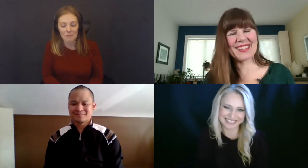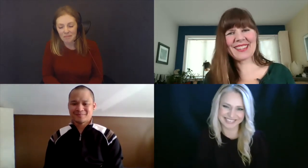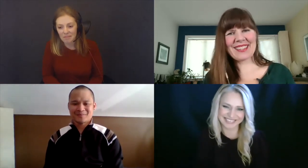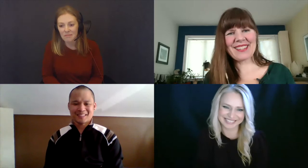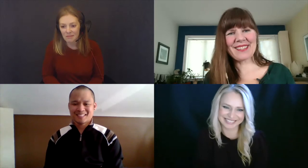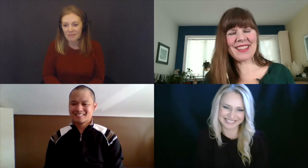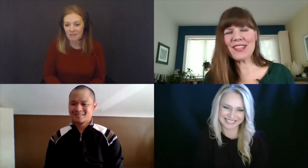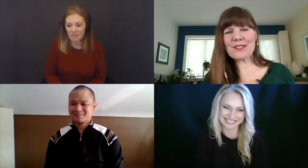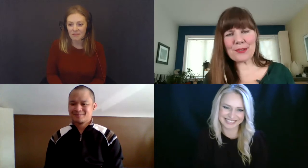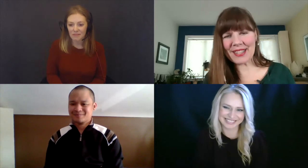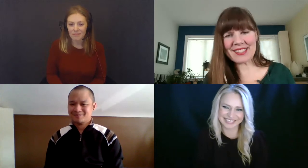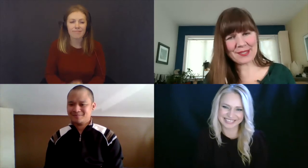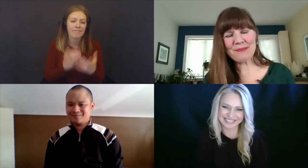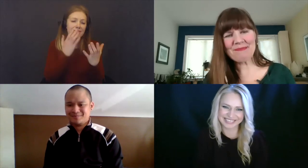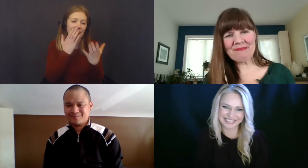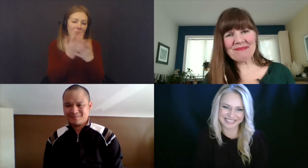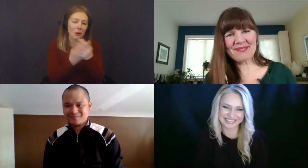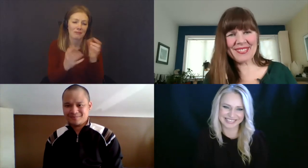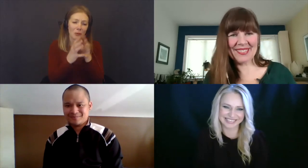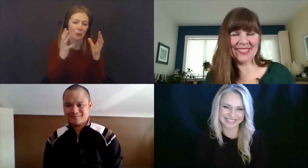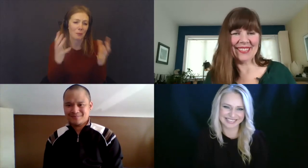agreeing. Thank you so much.